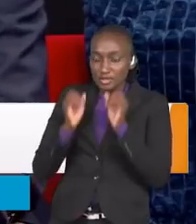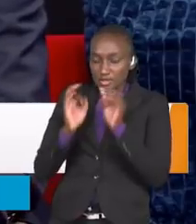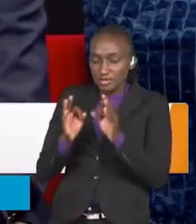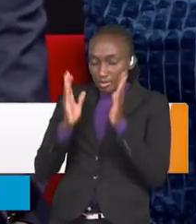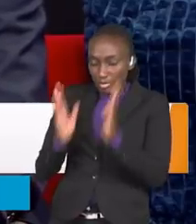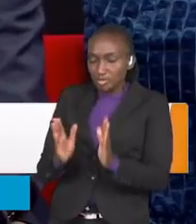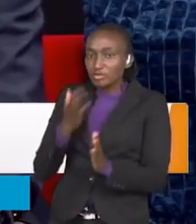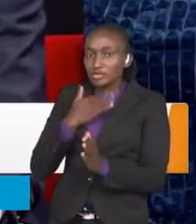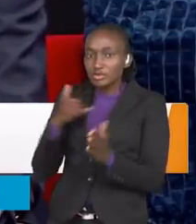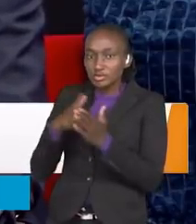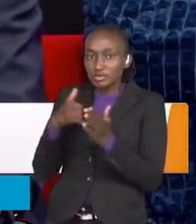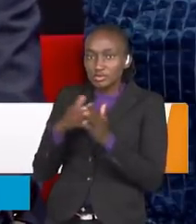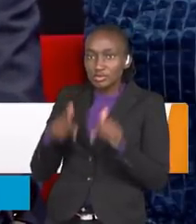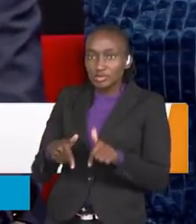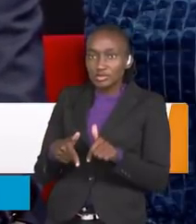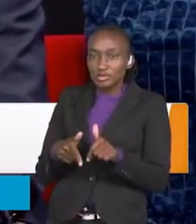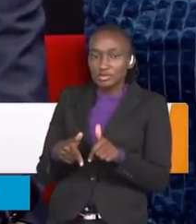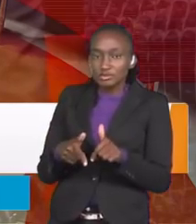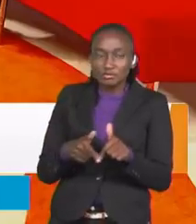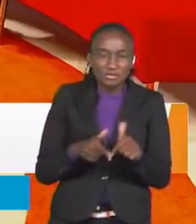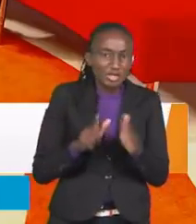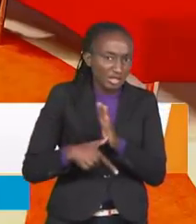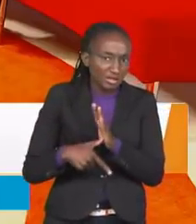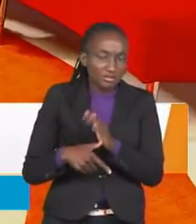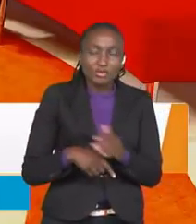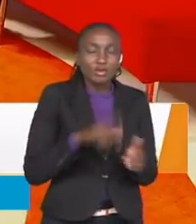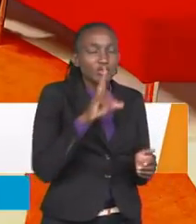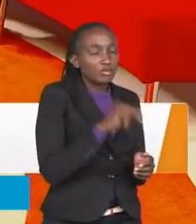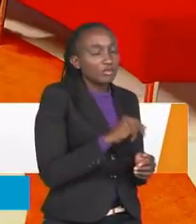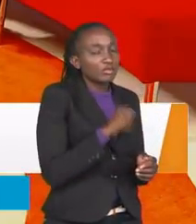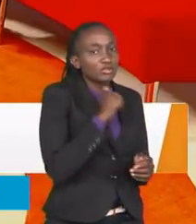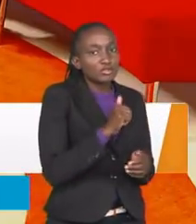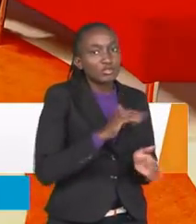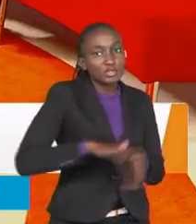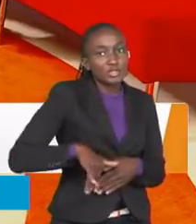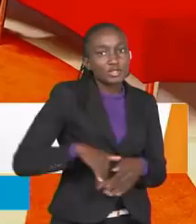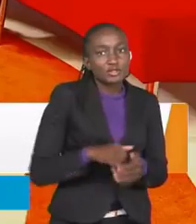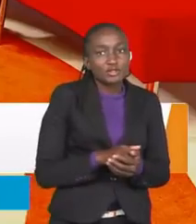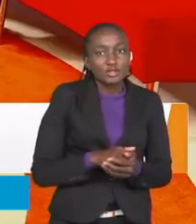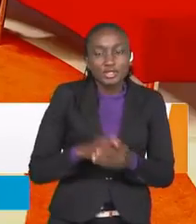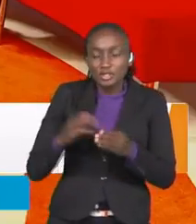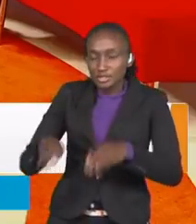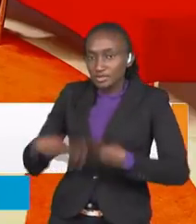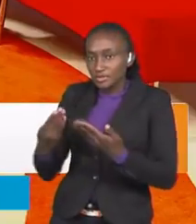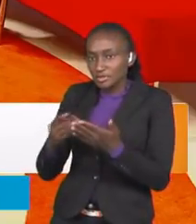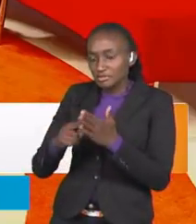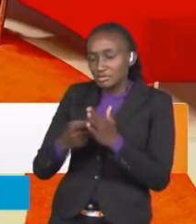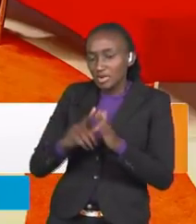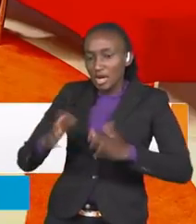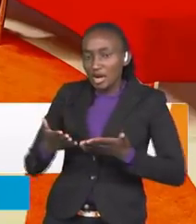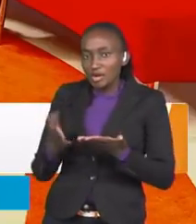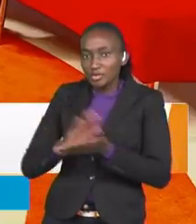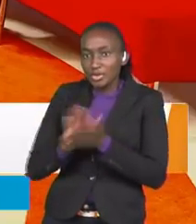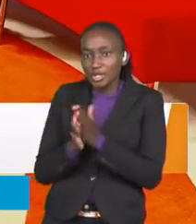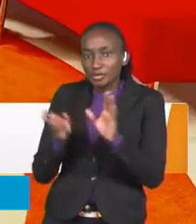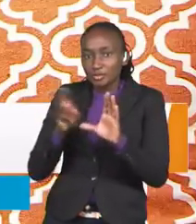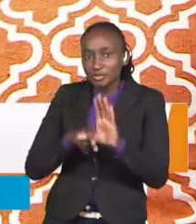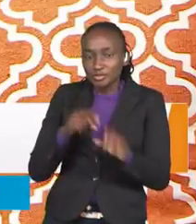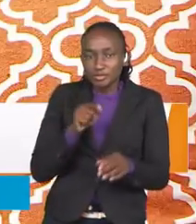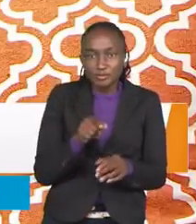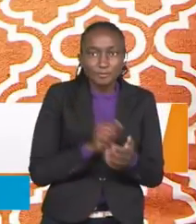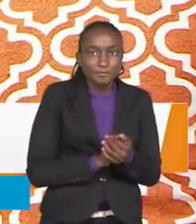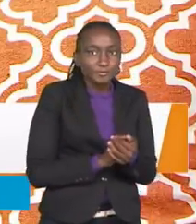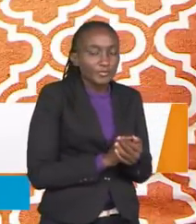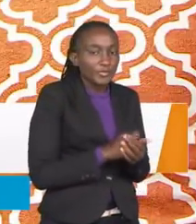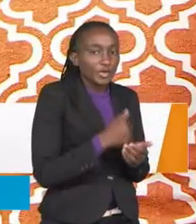run, maybe is it too late? No, it's not. Oh, okay. Maybe give us a brief of how they can actually come and be part of you. Thank you. Yeah.